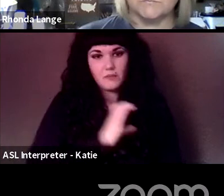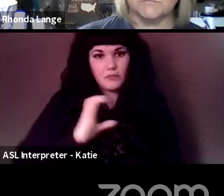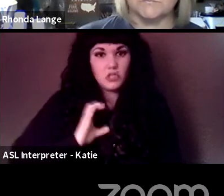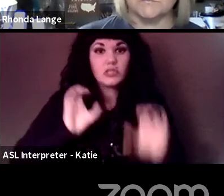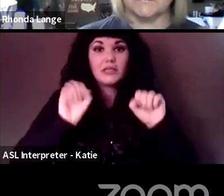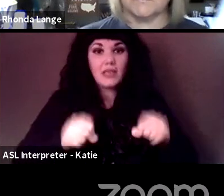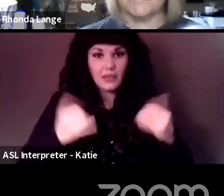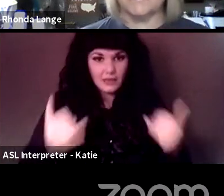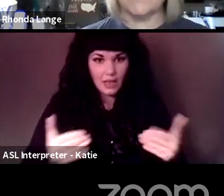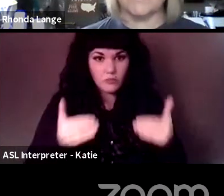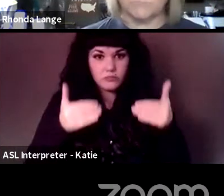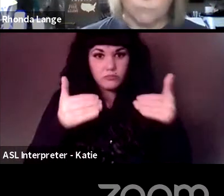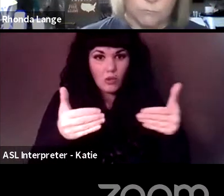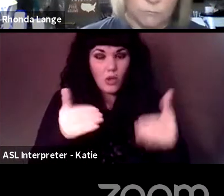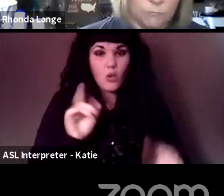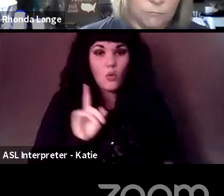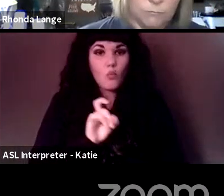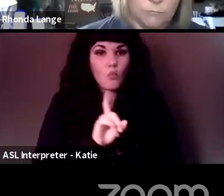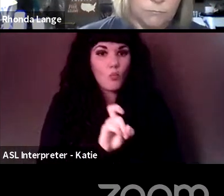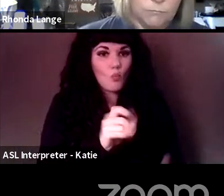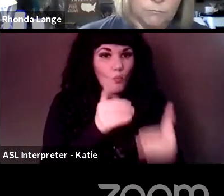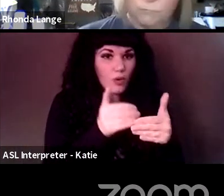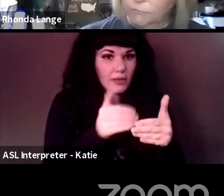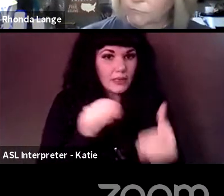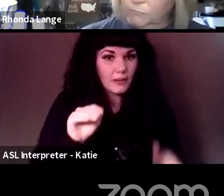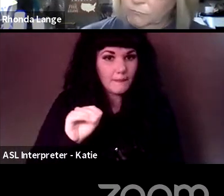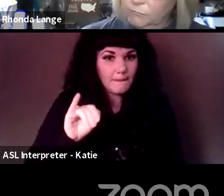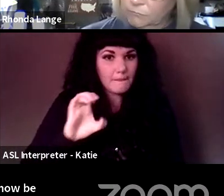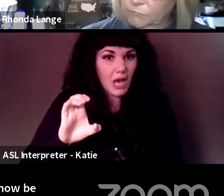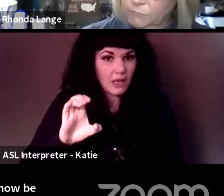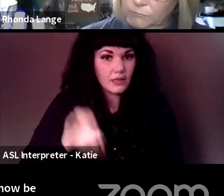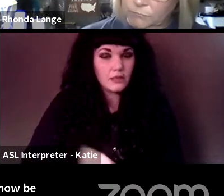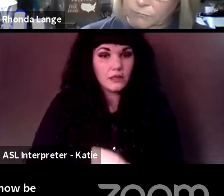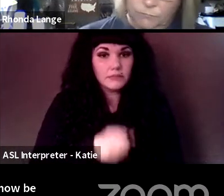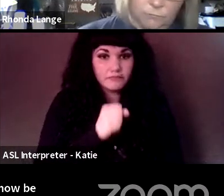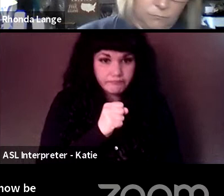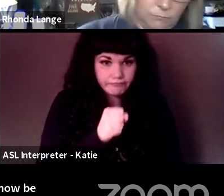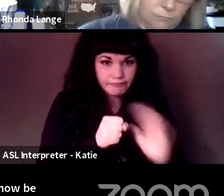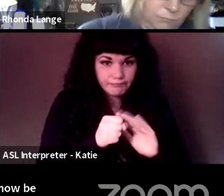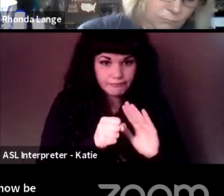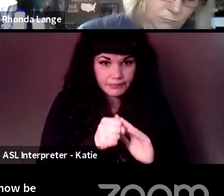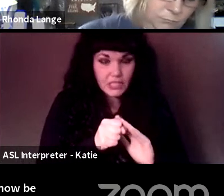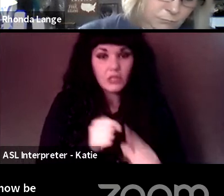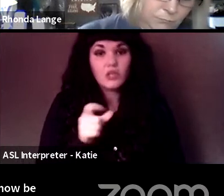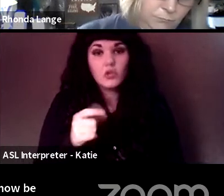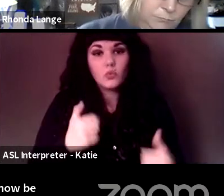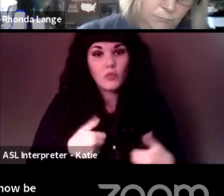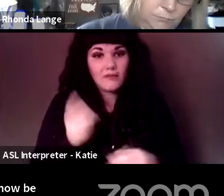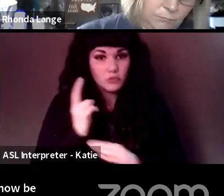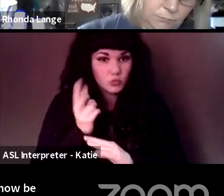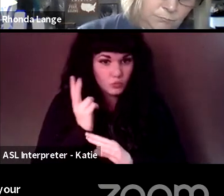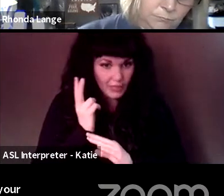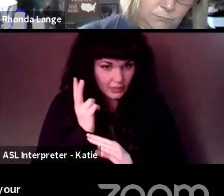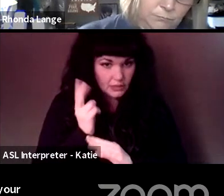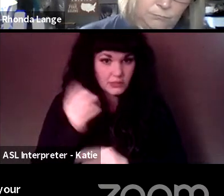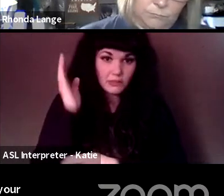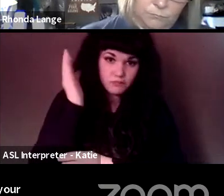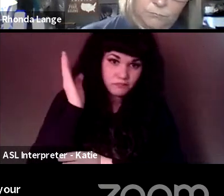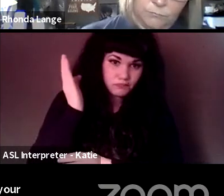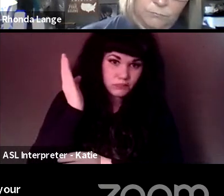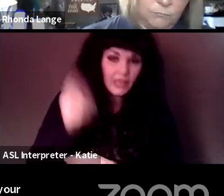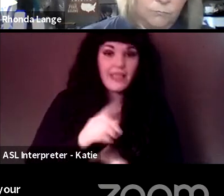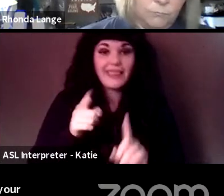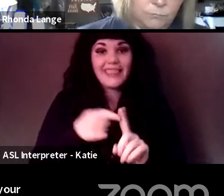microphone when I call your number. You'll have 2 minutes to address the commission. And please conclude your remarks when you hear